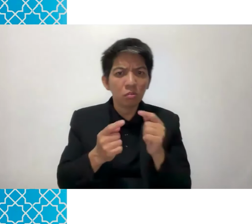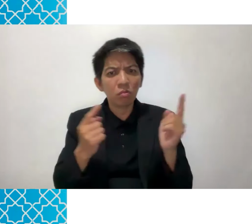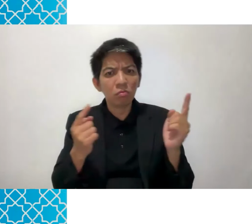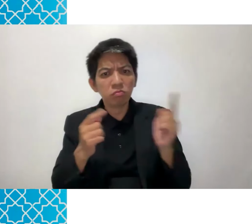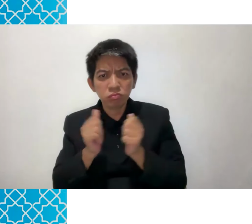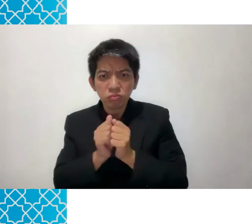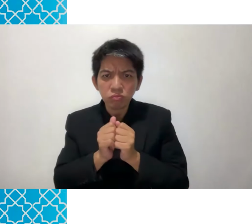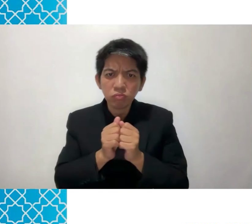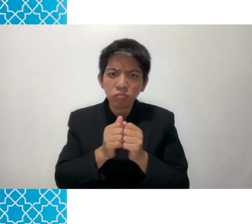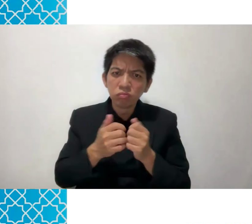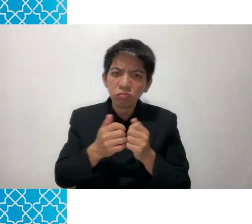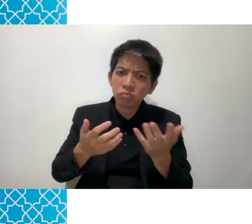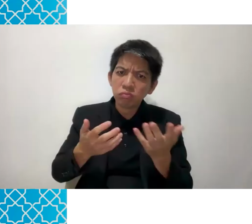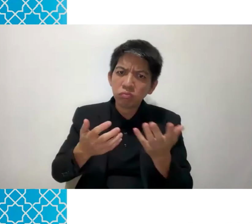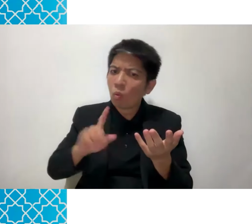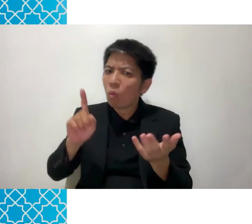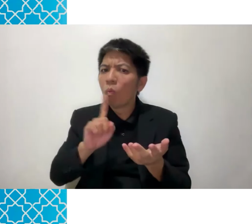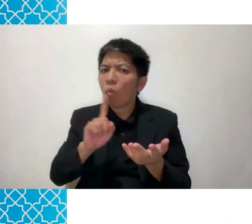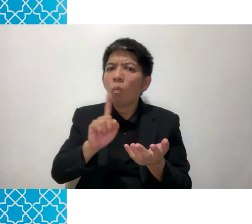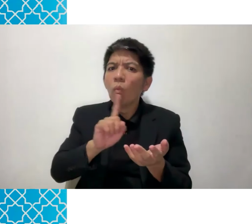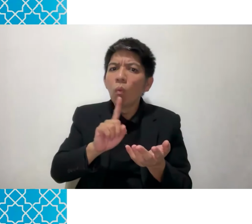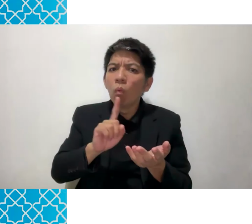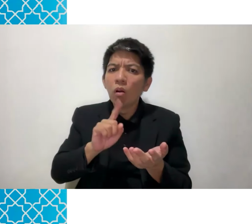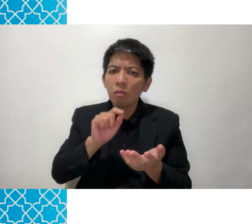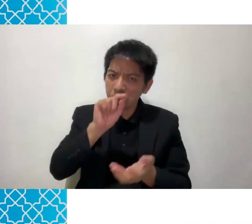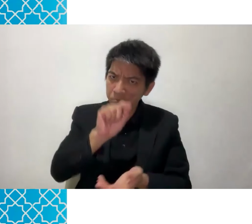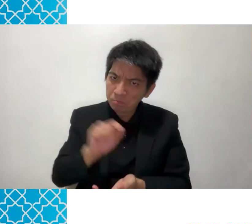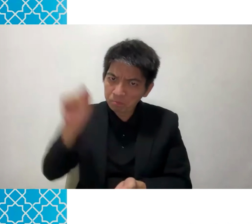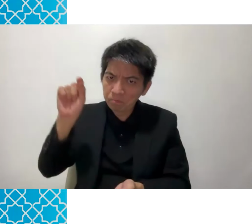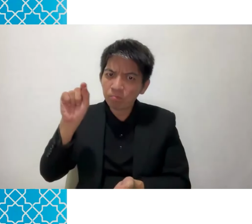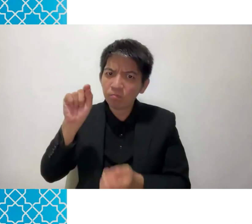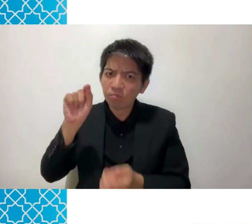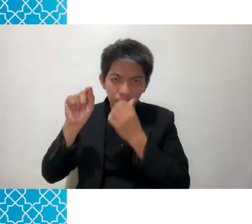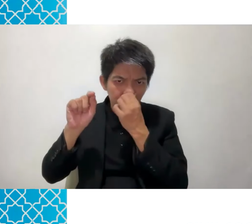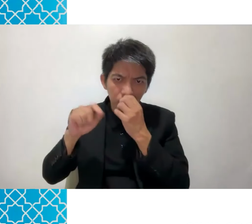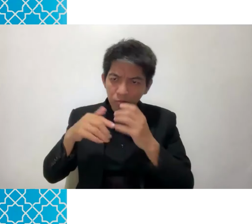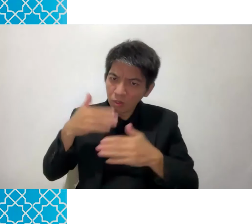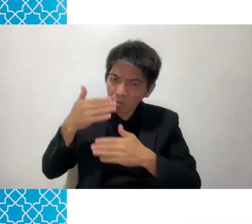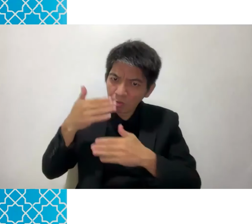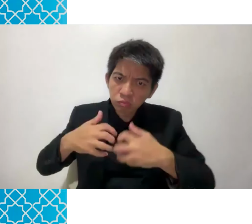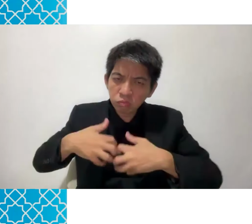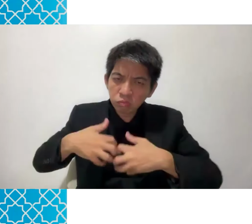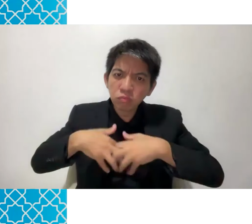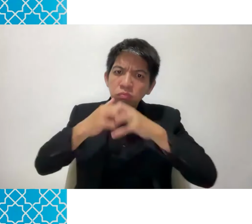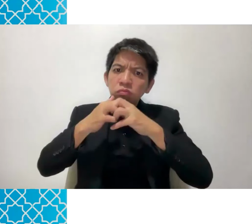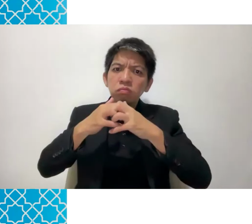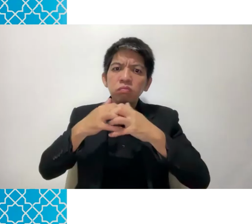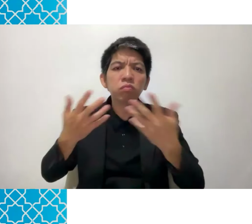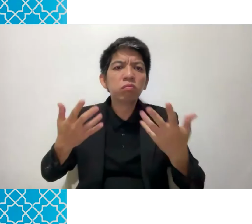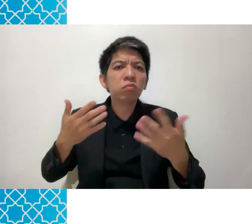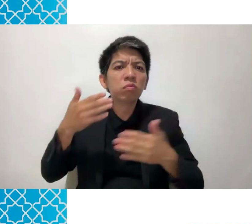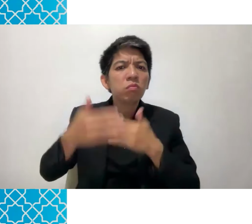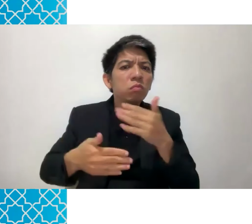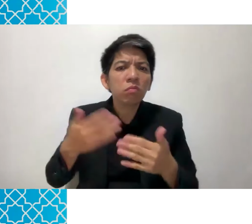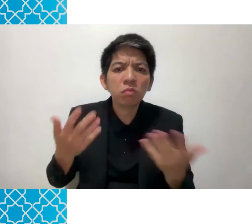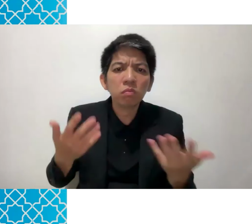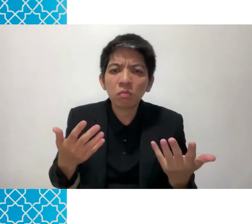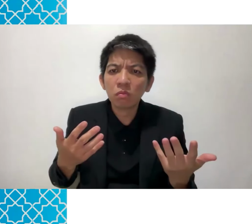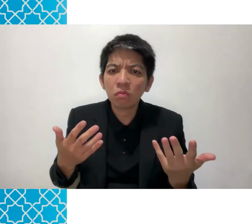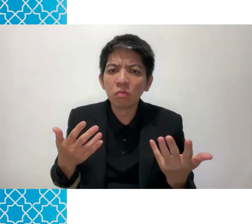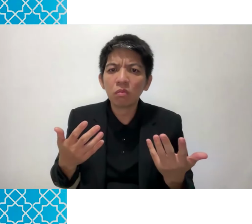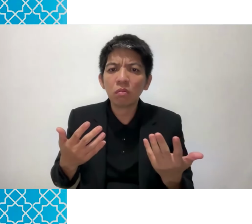like. And we were kind of advocating with the community and building their capacity and awareness on a certain subject. Now, this movement